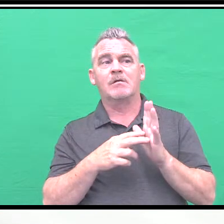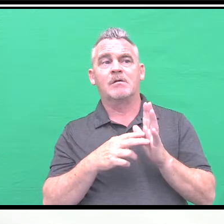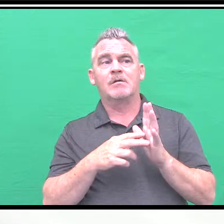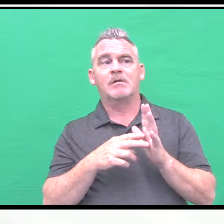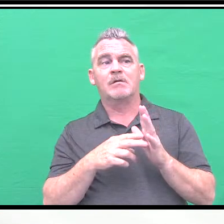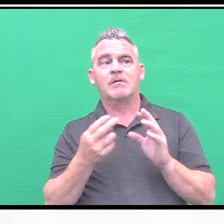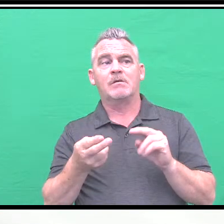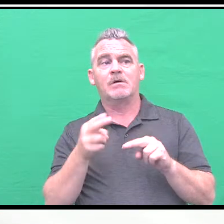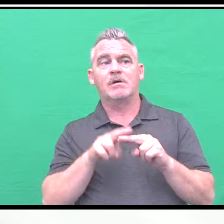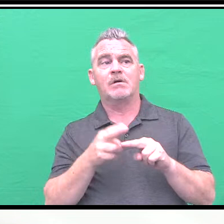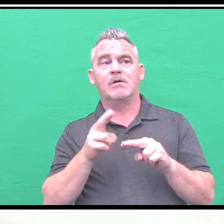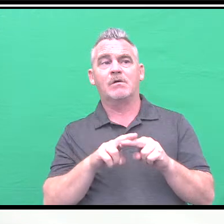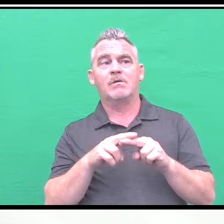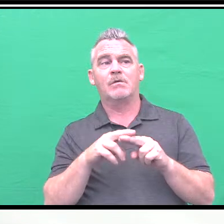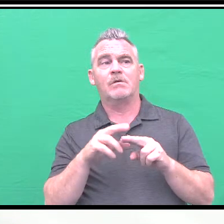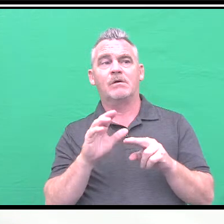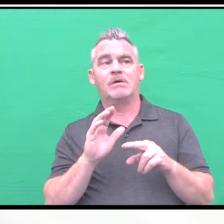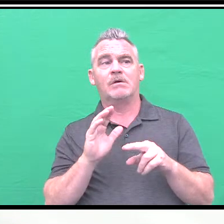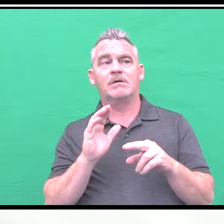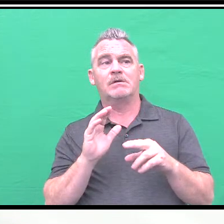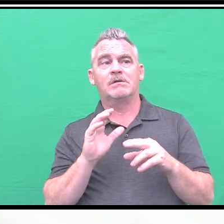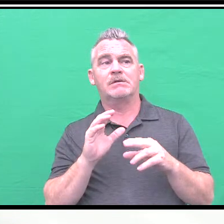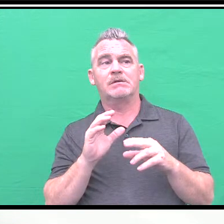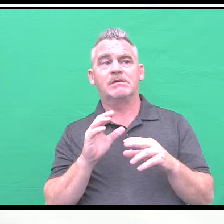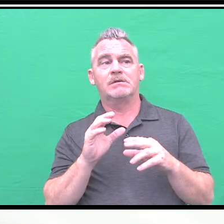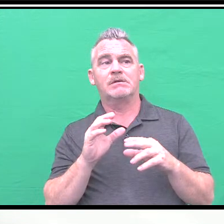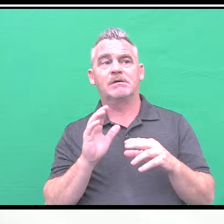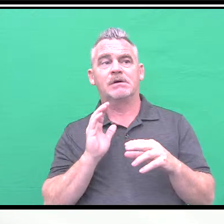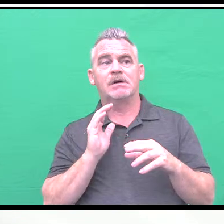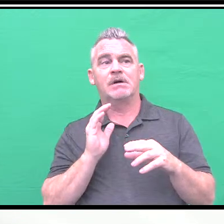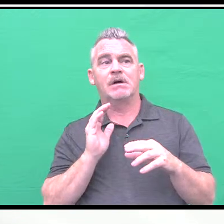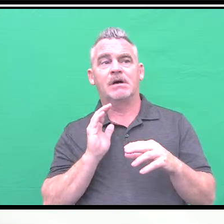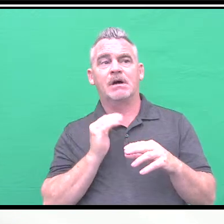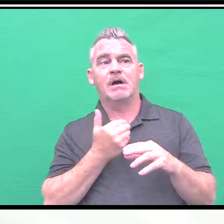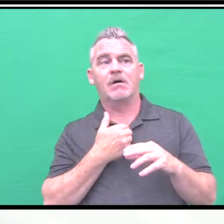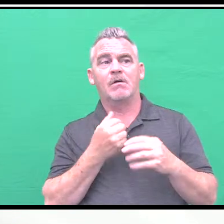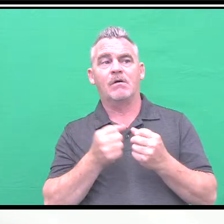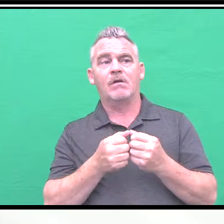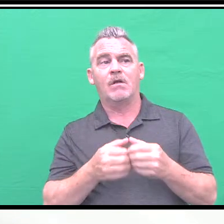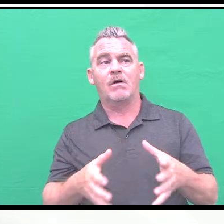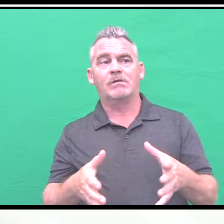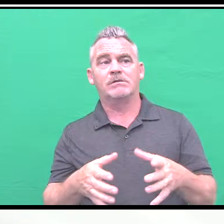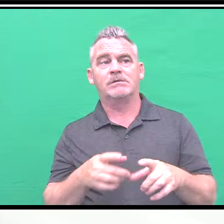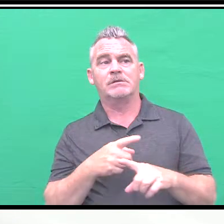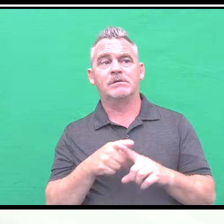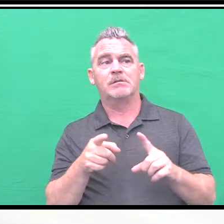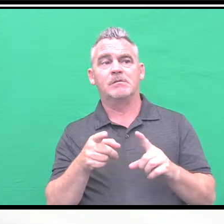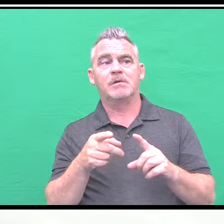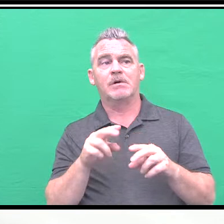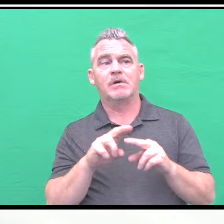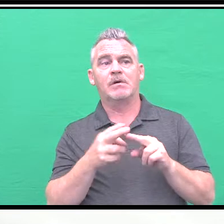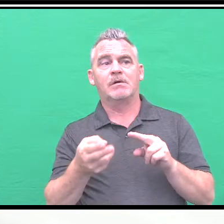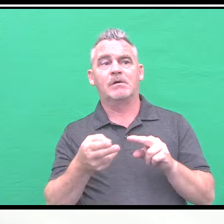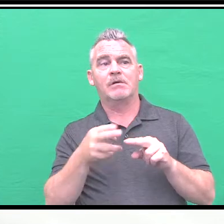increased our losses, so we moved up. But I can say that we are dropping that, and